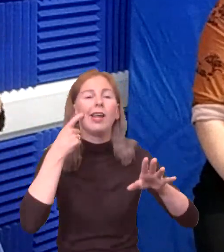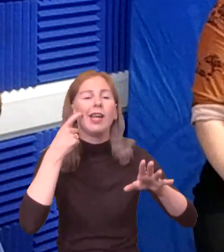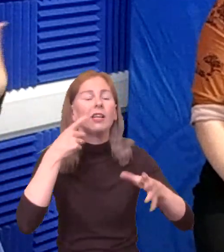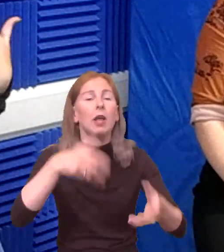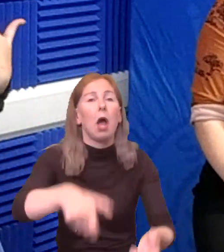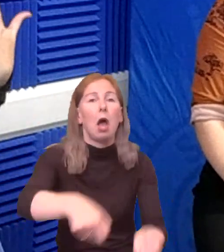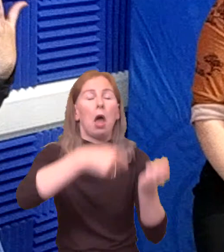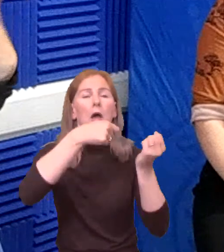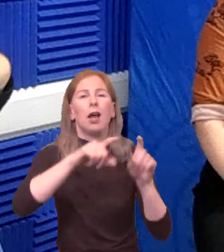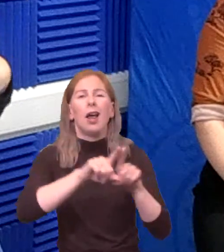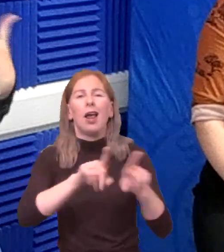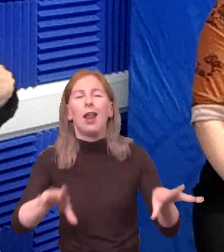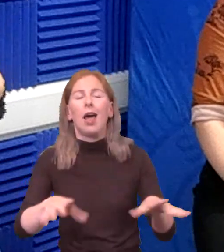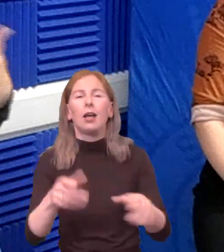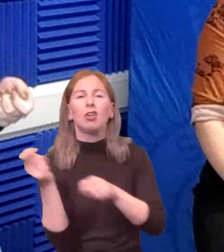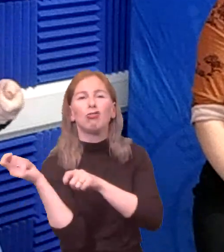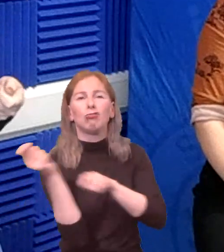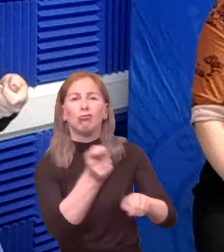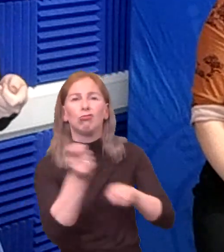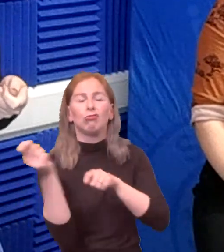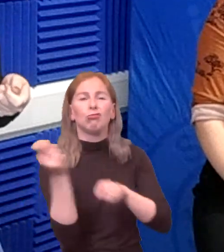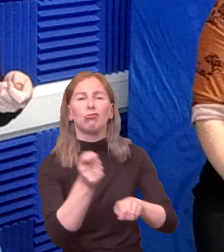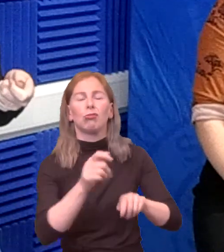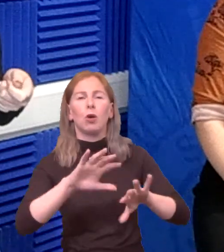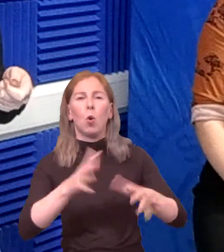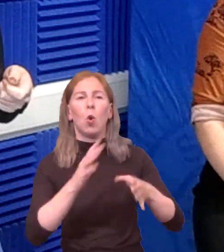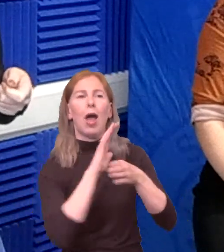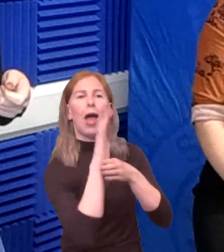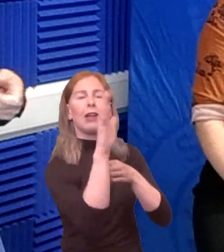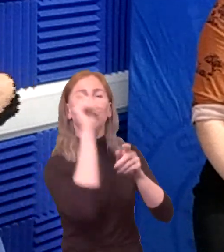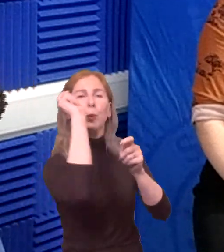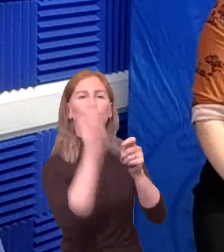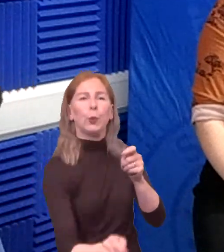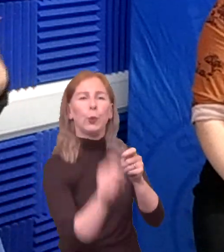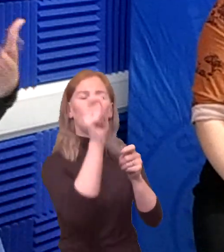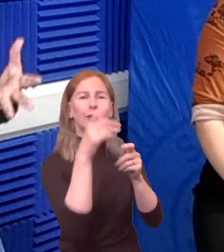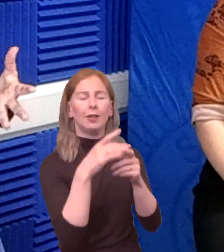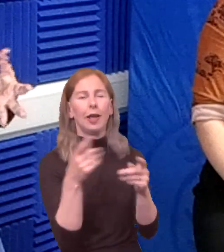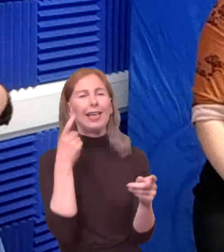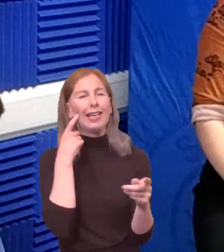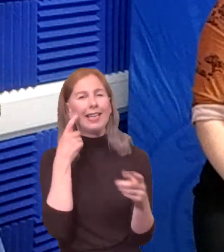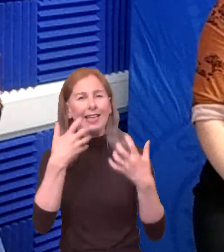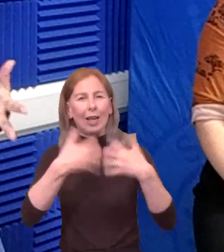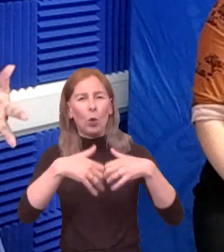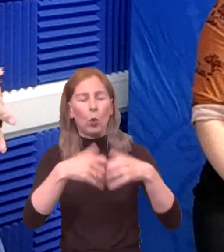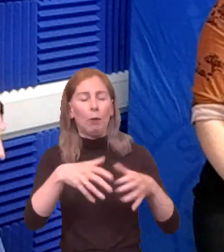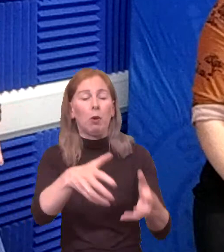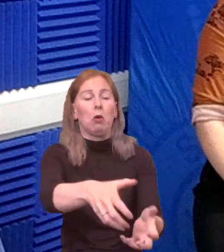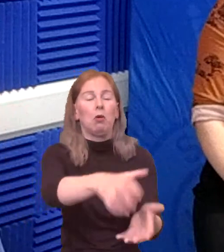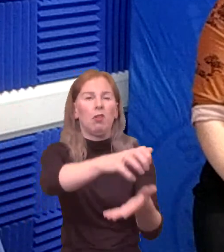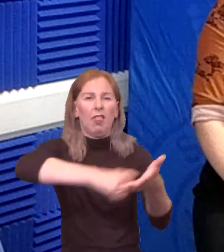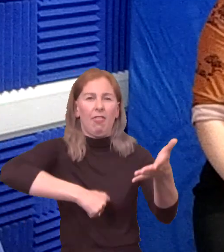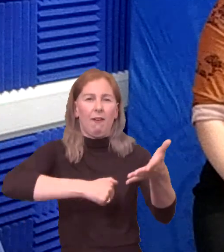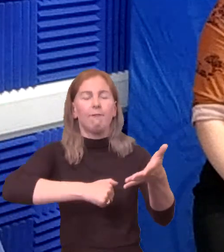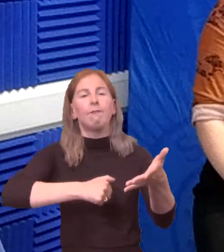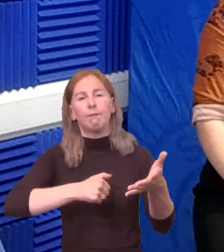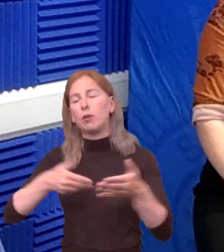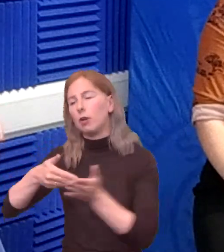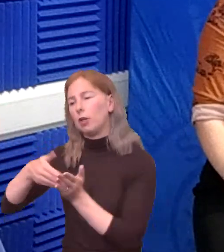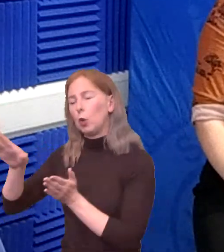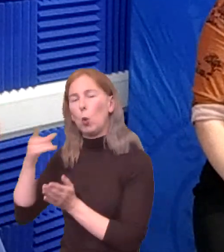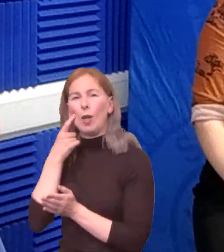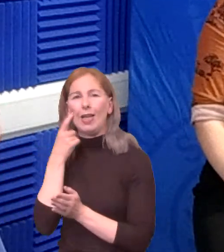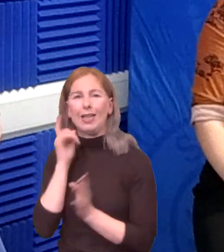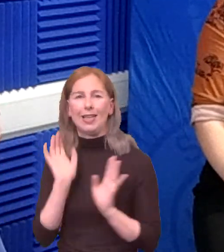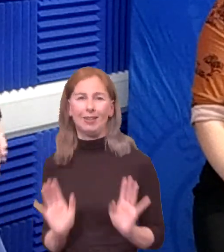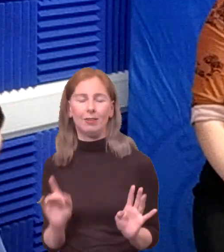chainsaws, trimmers, small bits of kit that are easily sold on with very little traceability. That's